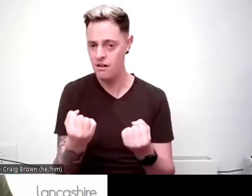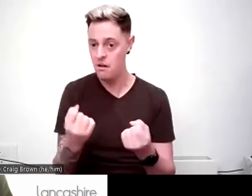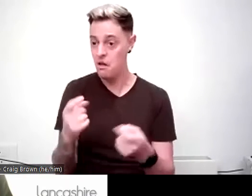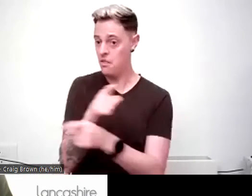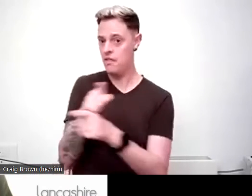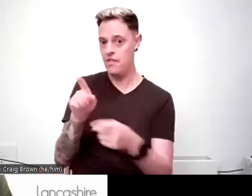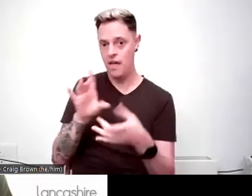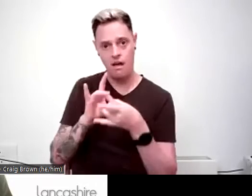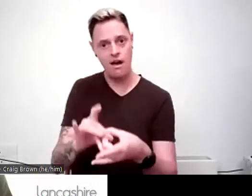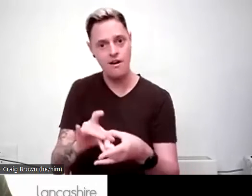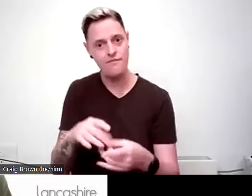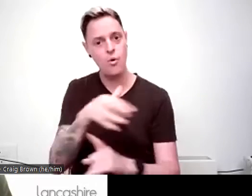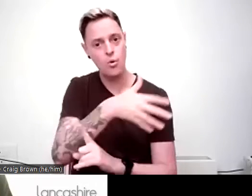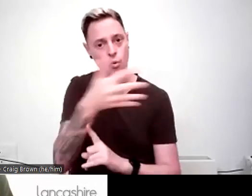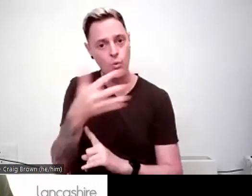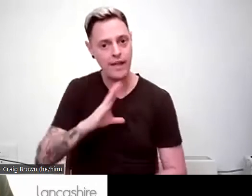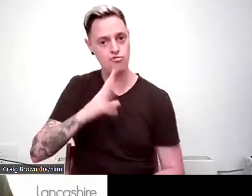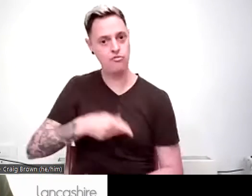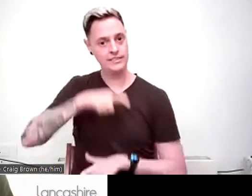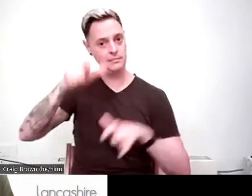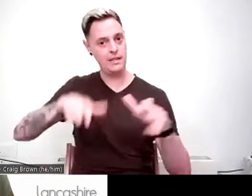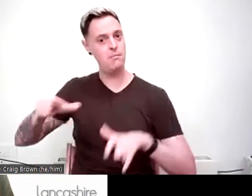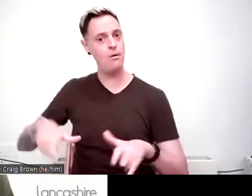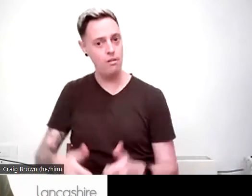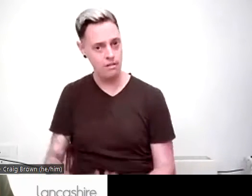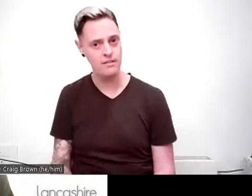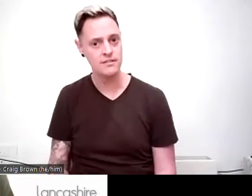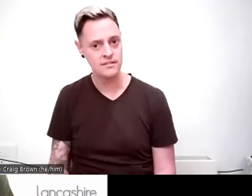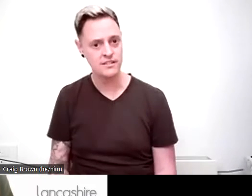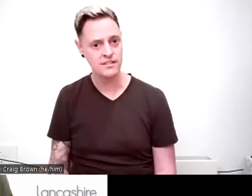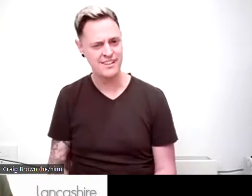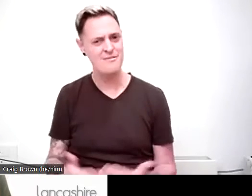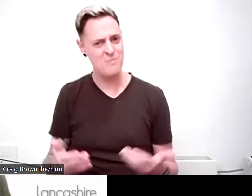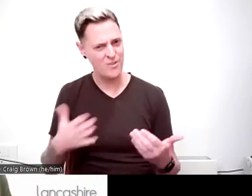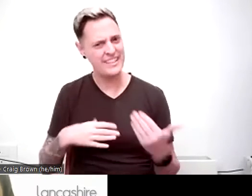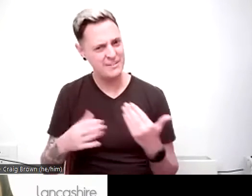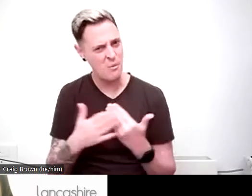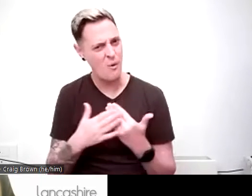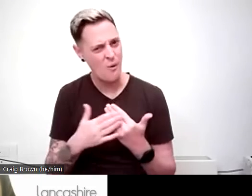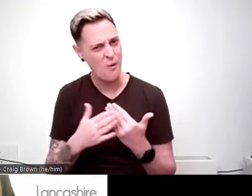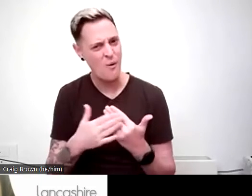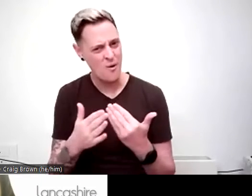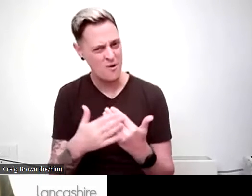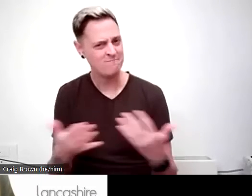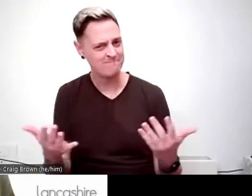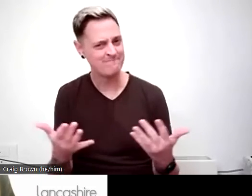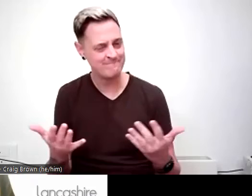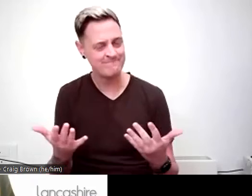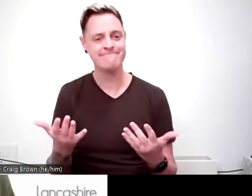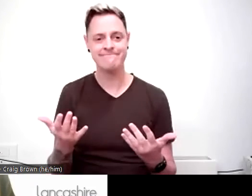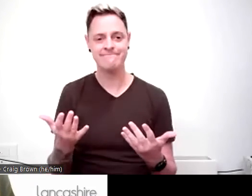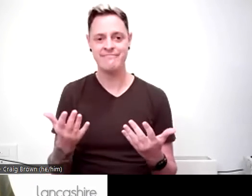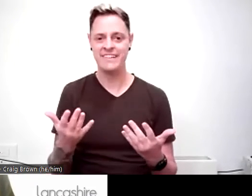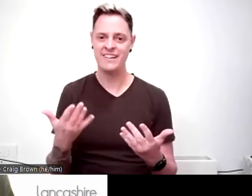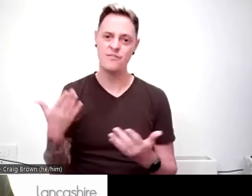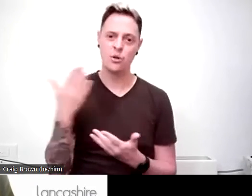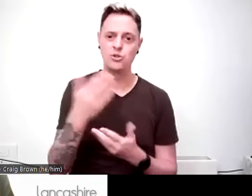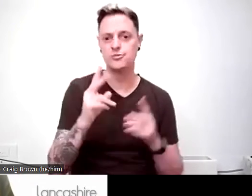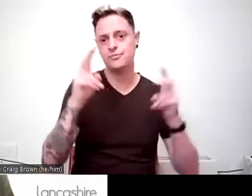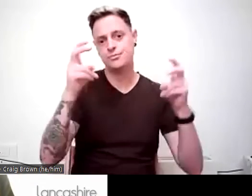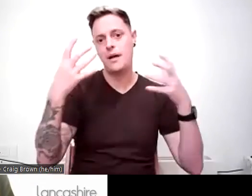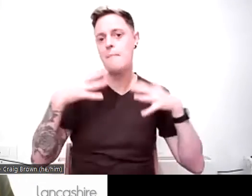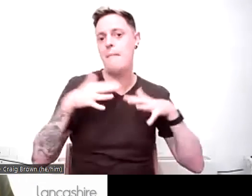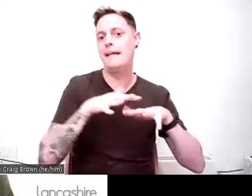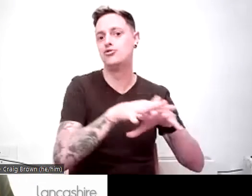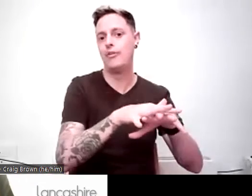people and trans people. But I do think that there is a lot more that needs to be done. When you go to a kind of mainstream class, there's